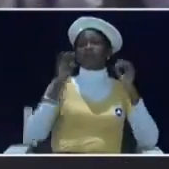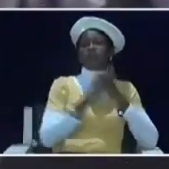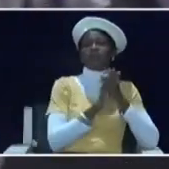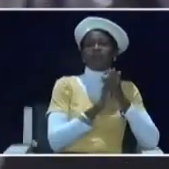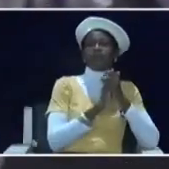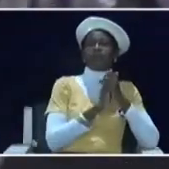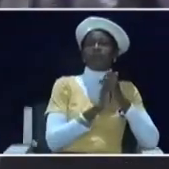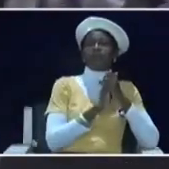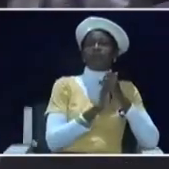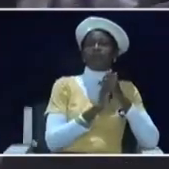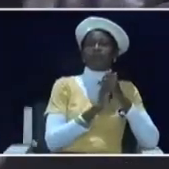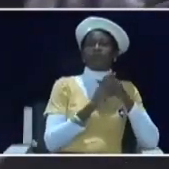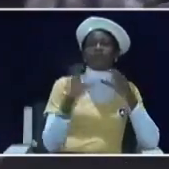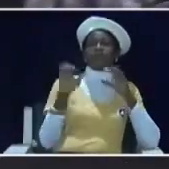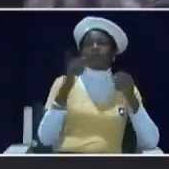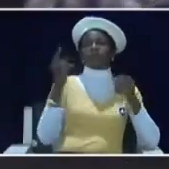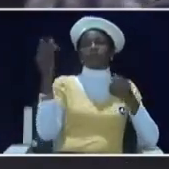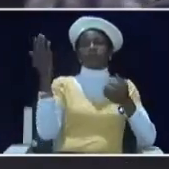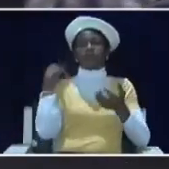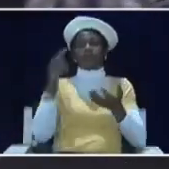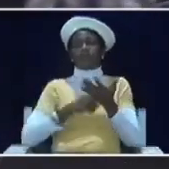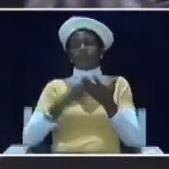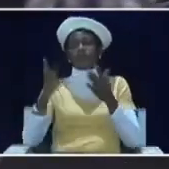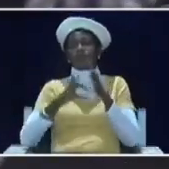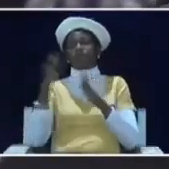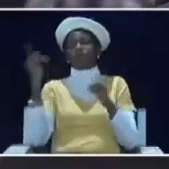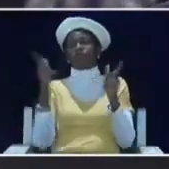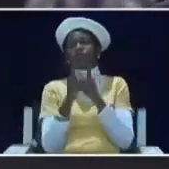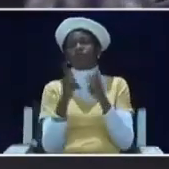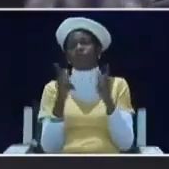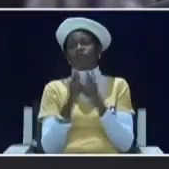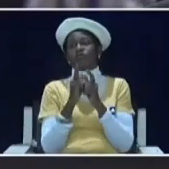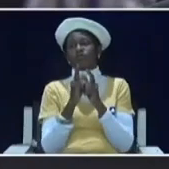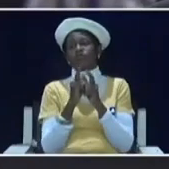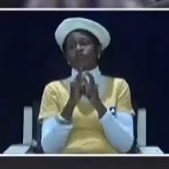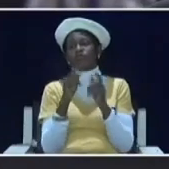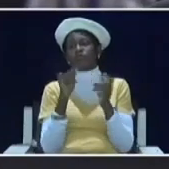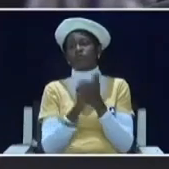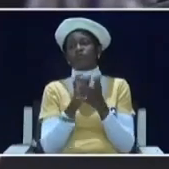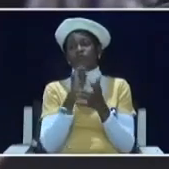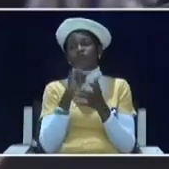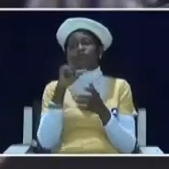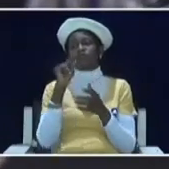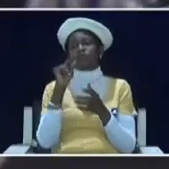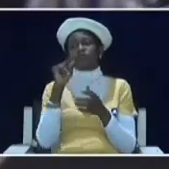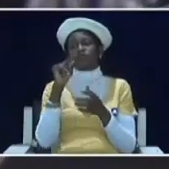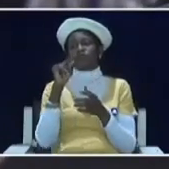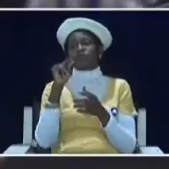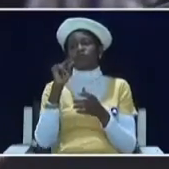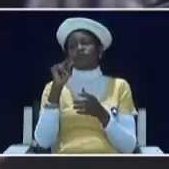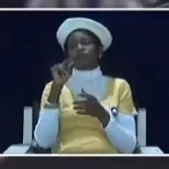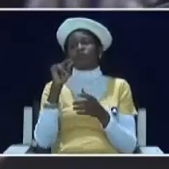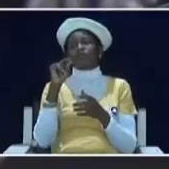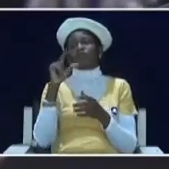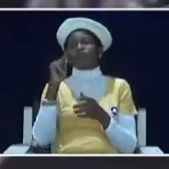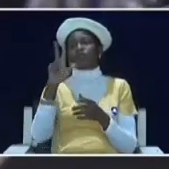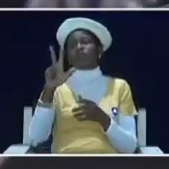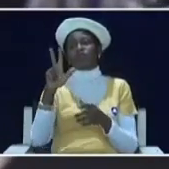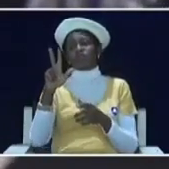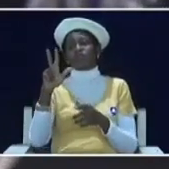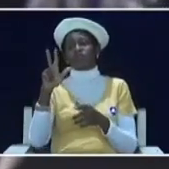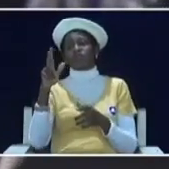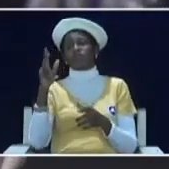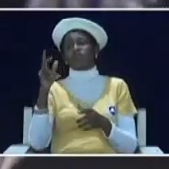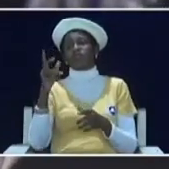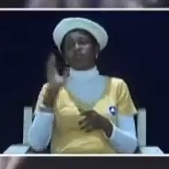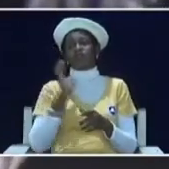During the last Holy Ghost Congress, that is 2023, the last Holy Ghost Congress, our